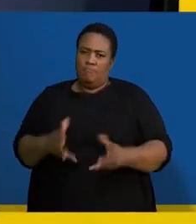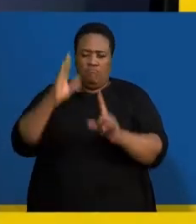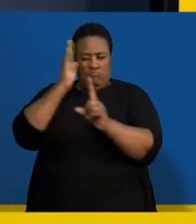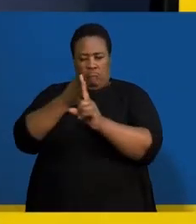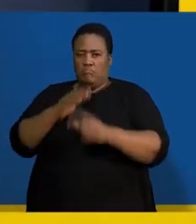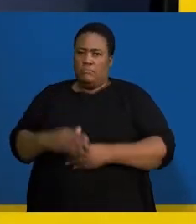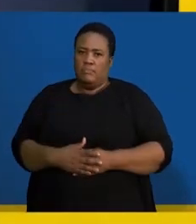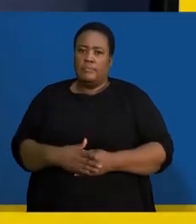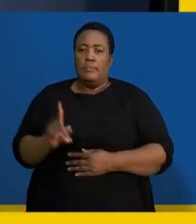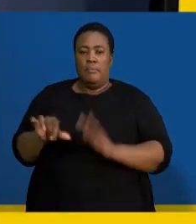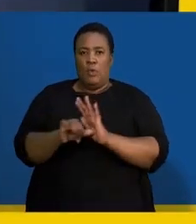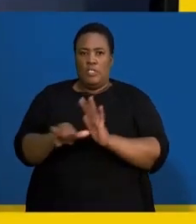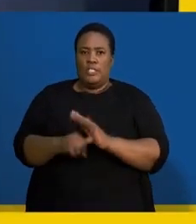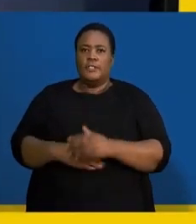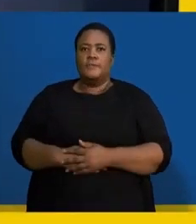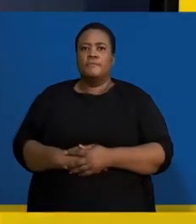very important.